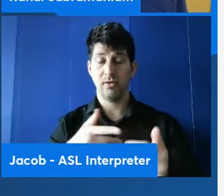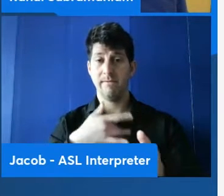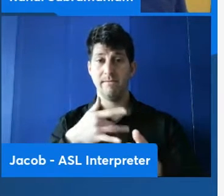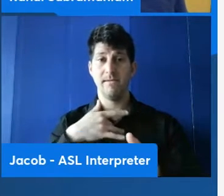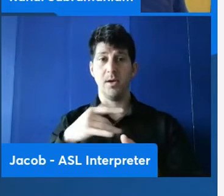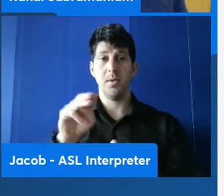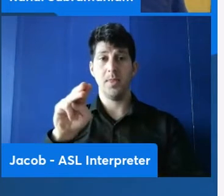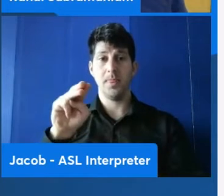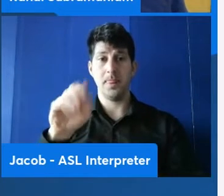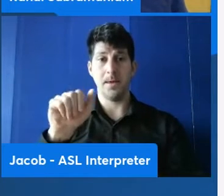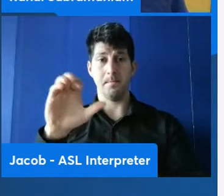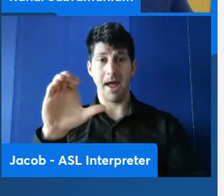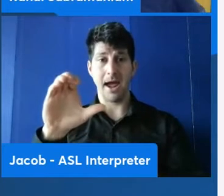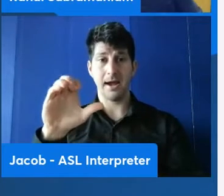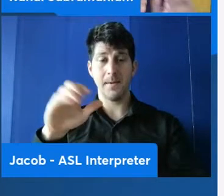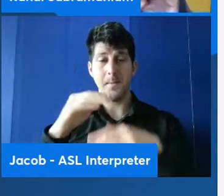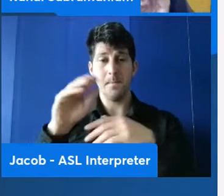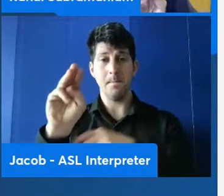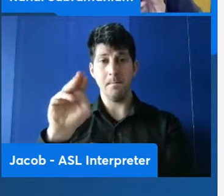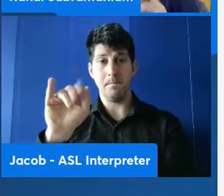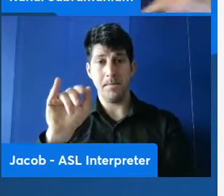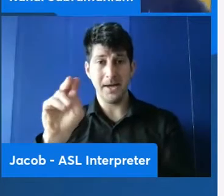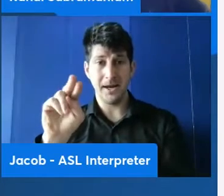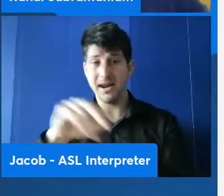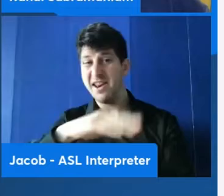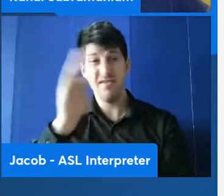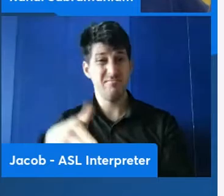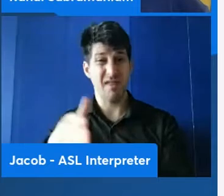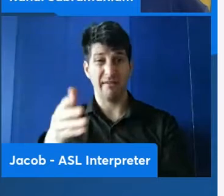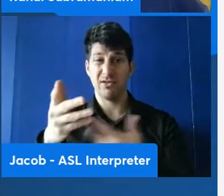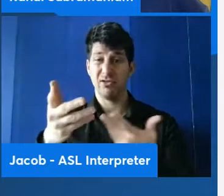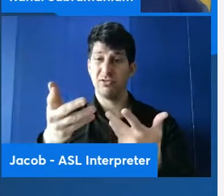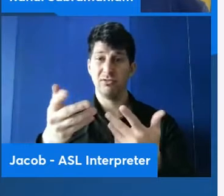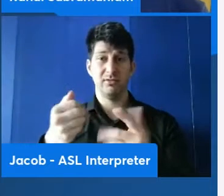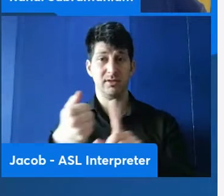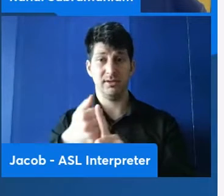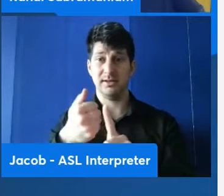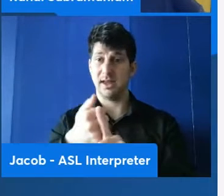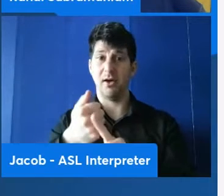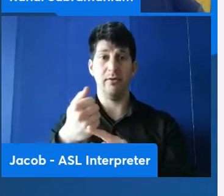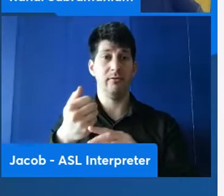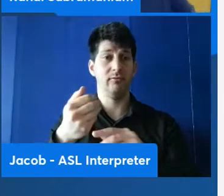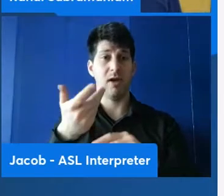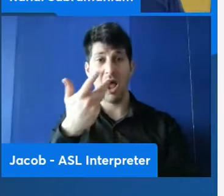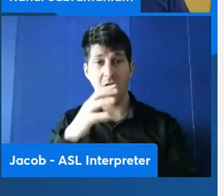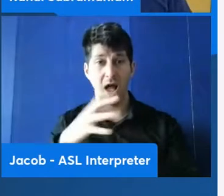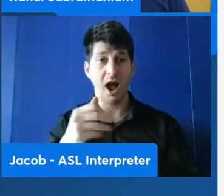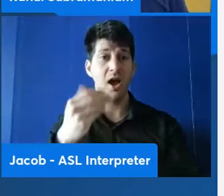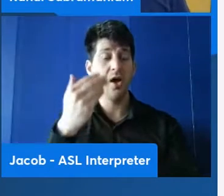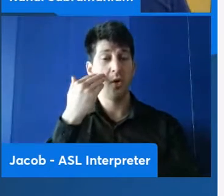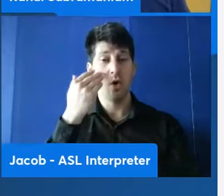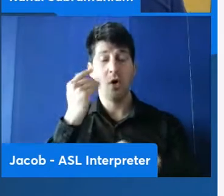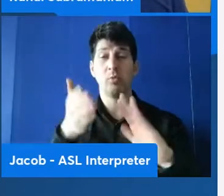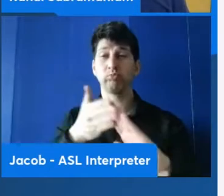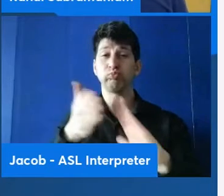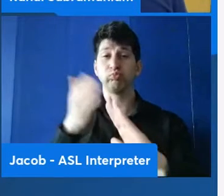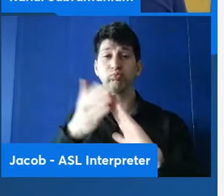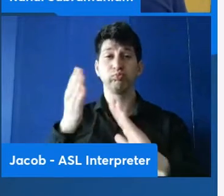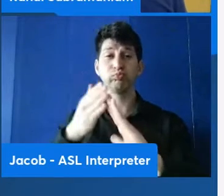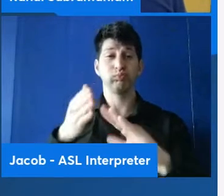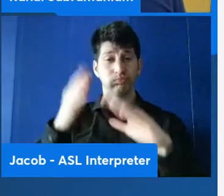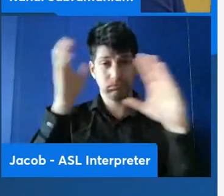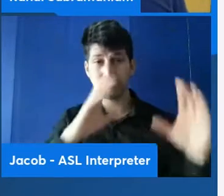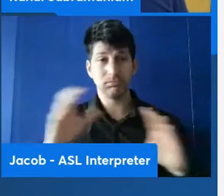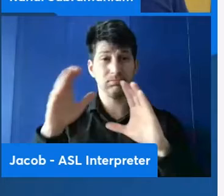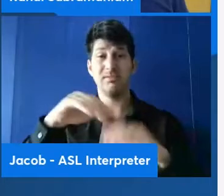on M1 has literally been running tens of browser windows 24/7. I have never seen it get